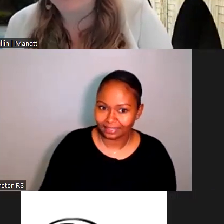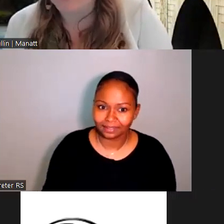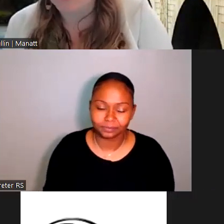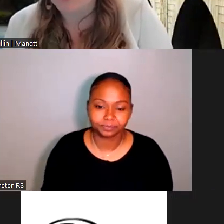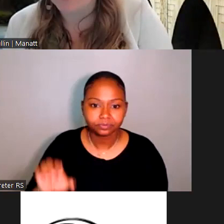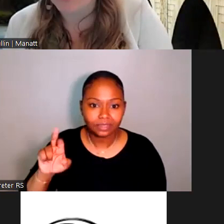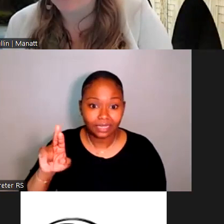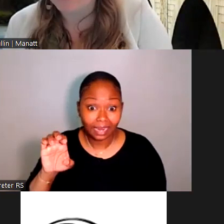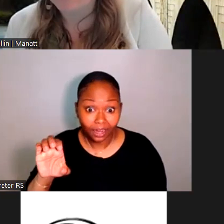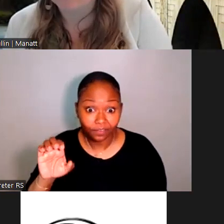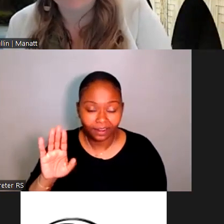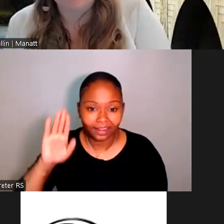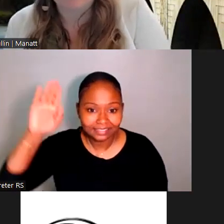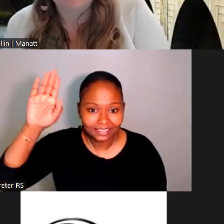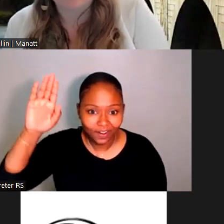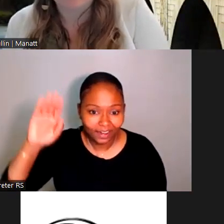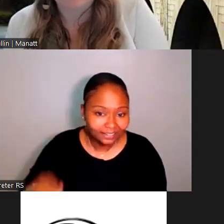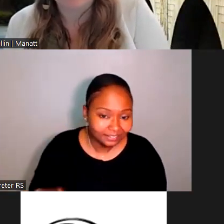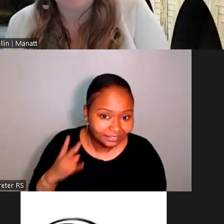Eric, I see you have your hand raised.